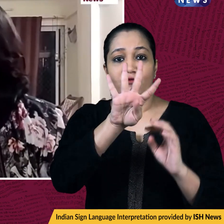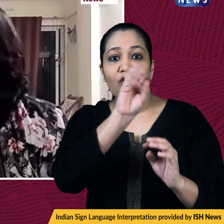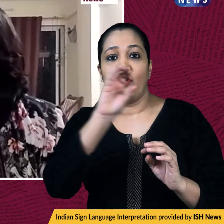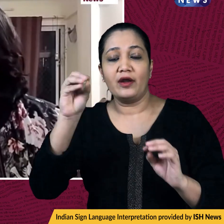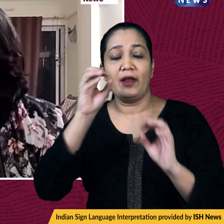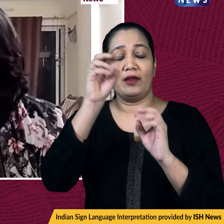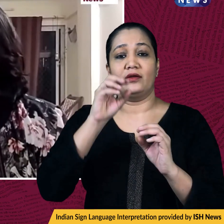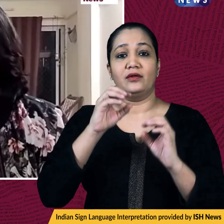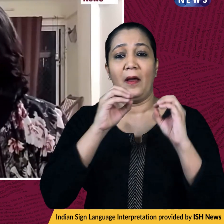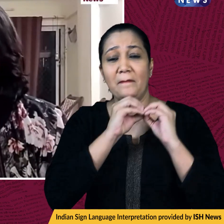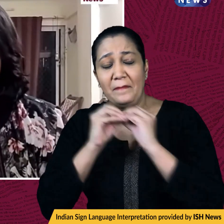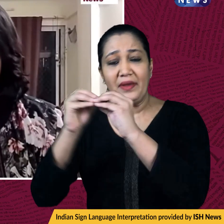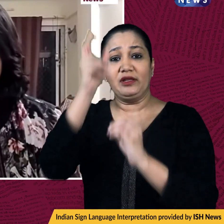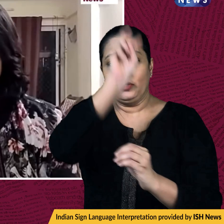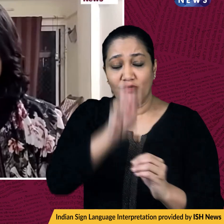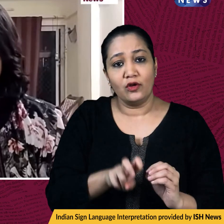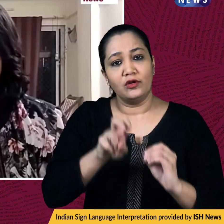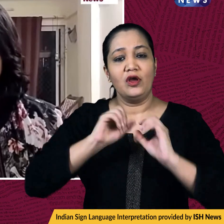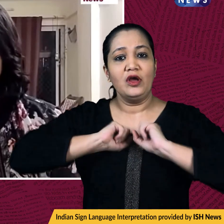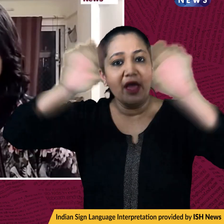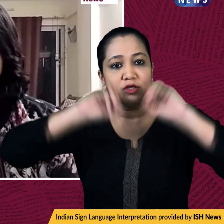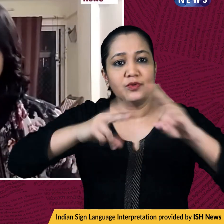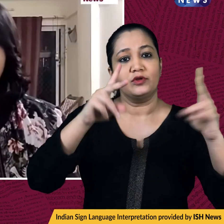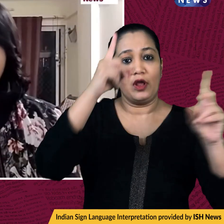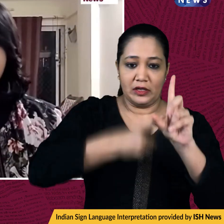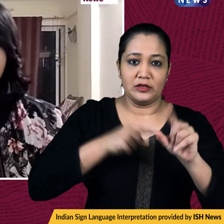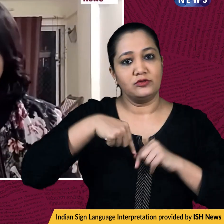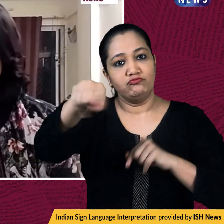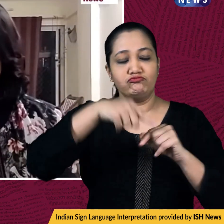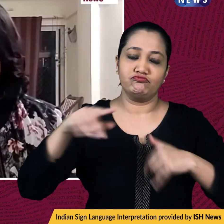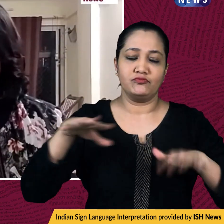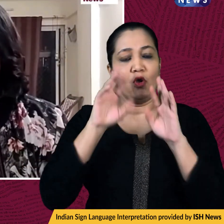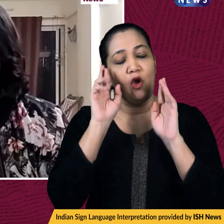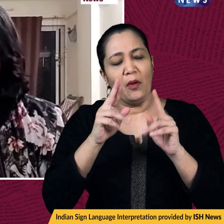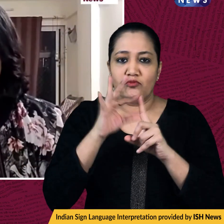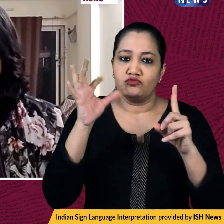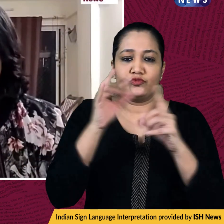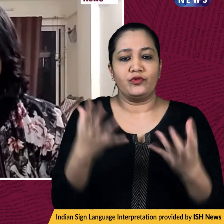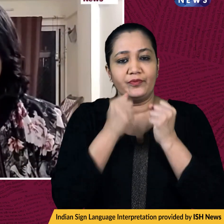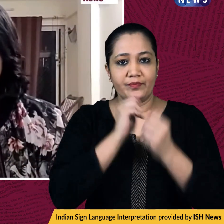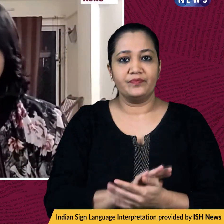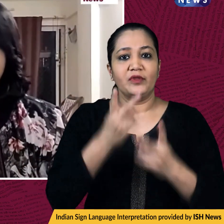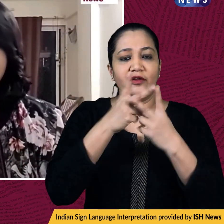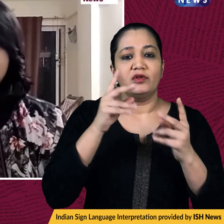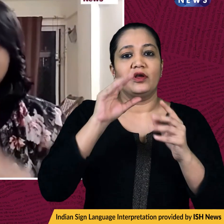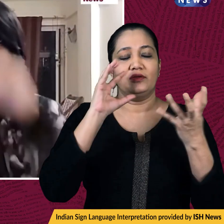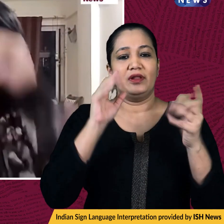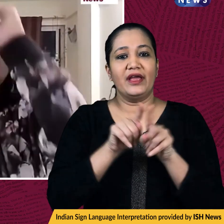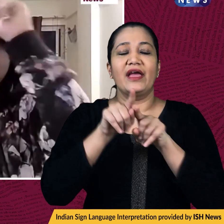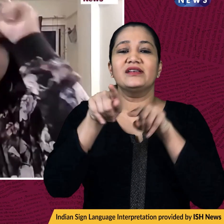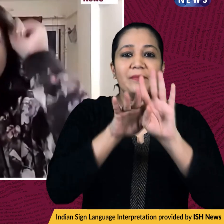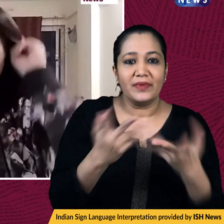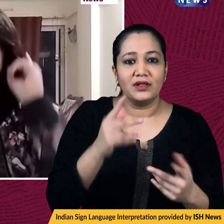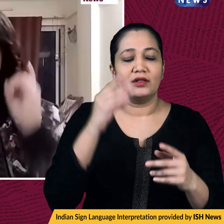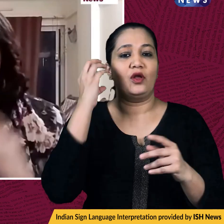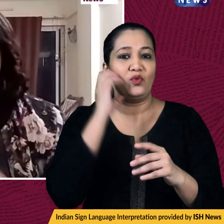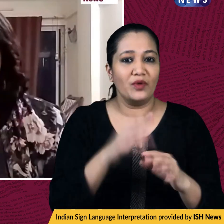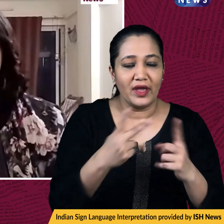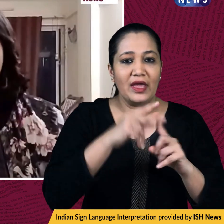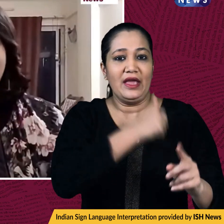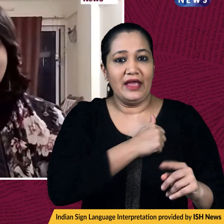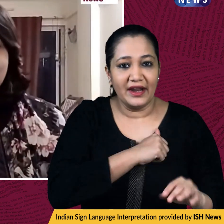US dollar export target in the current fiscal and is negotiating trade agreements with countries like the